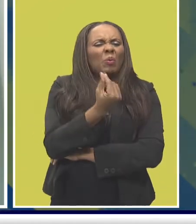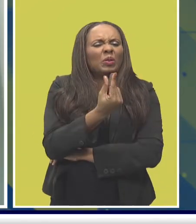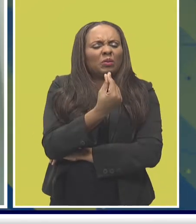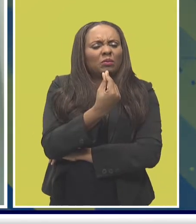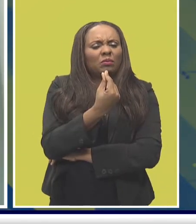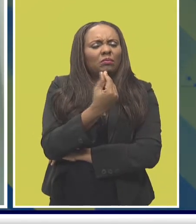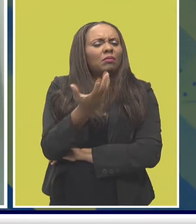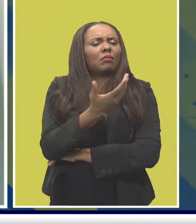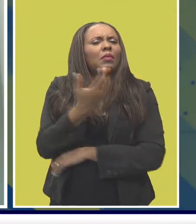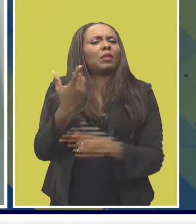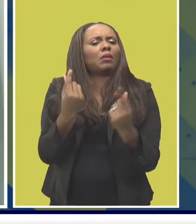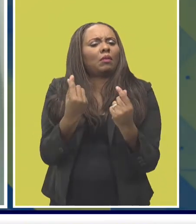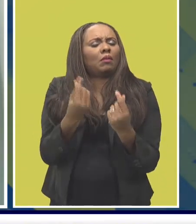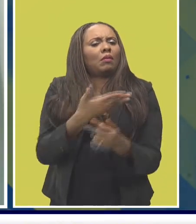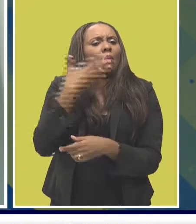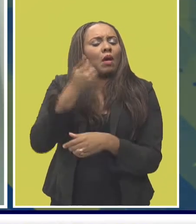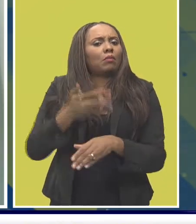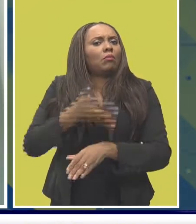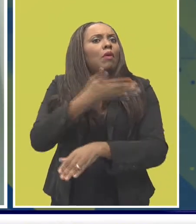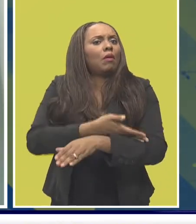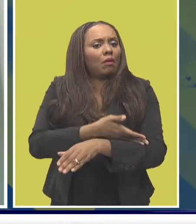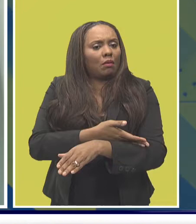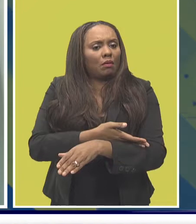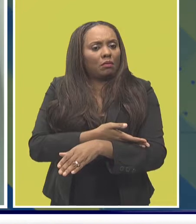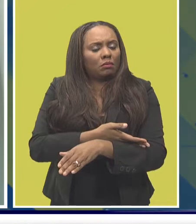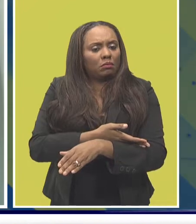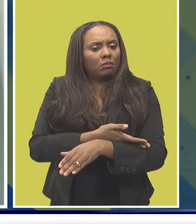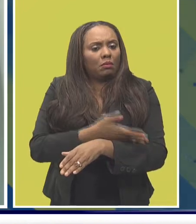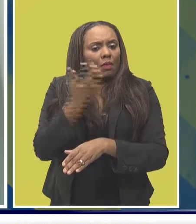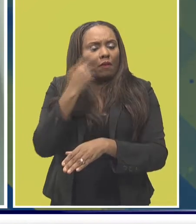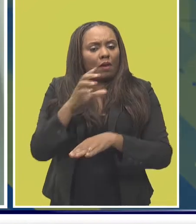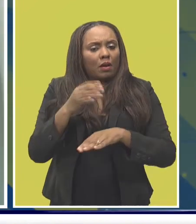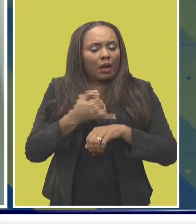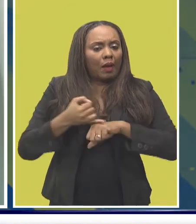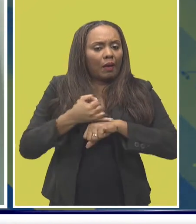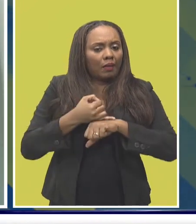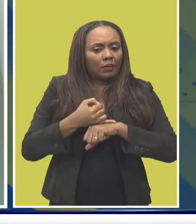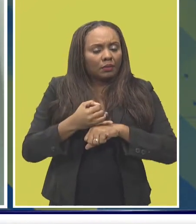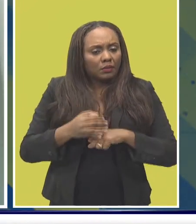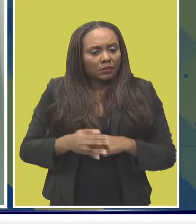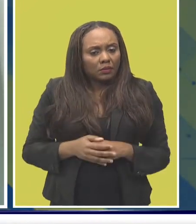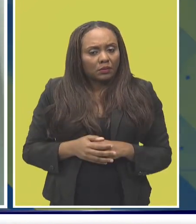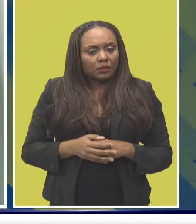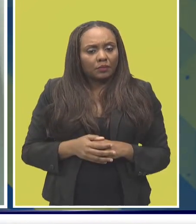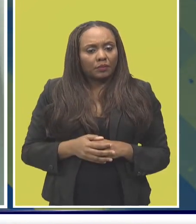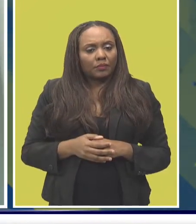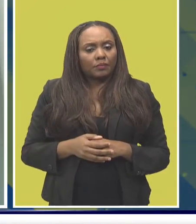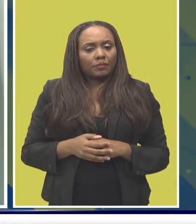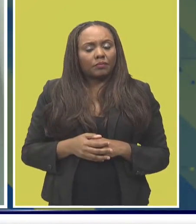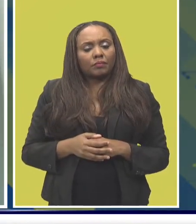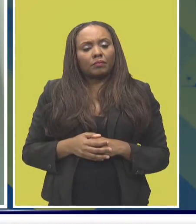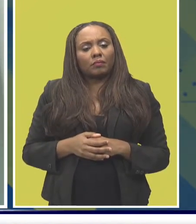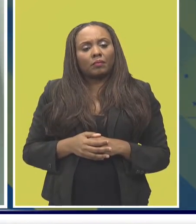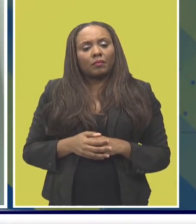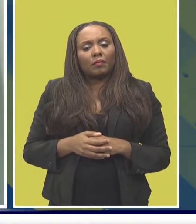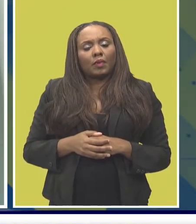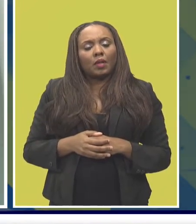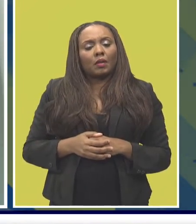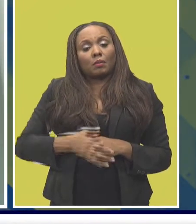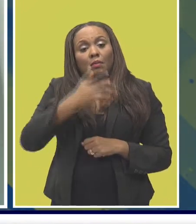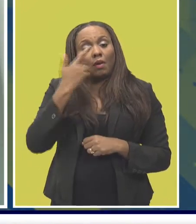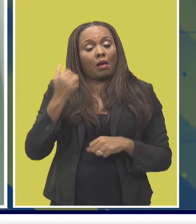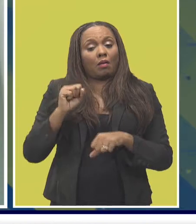do to facilitate implementation at the Member States level, whose capacity is severely constrained in the various areas of